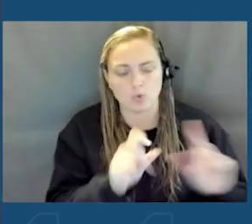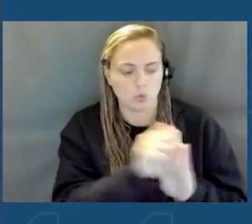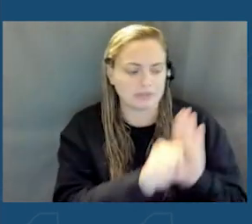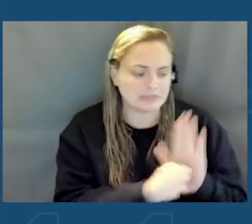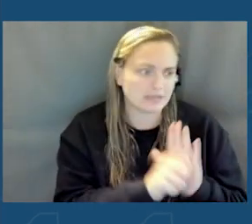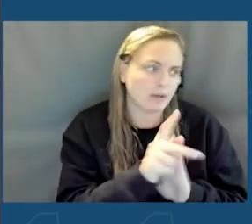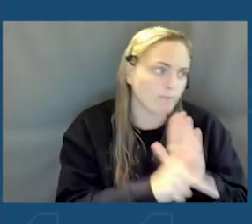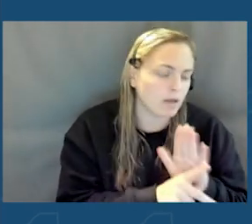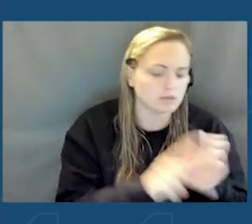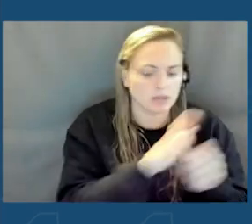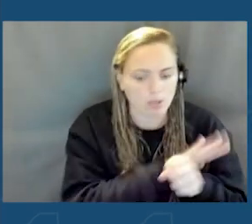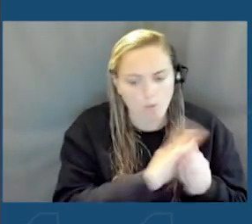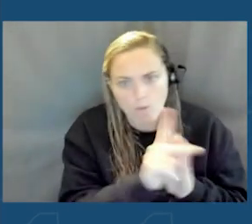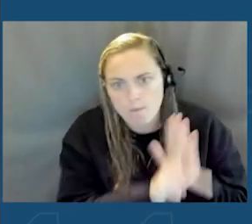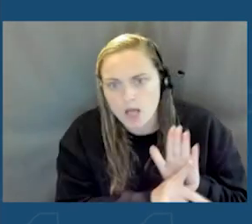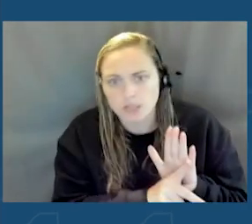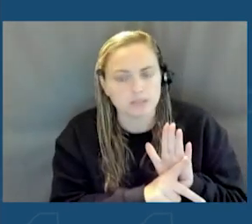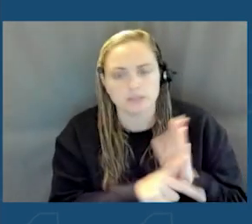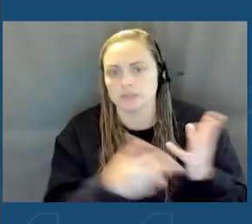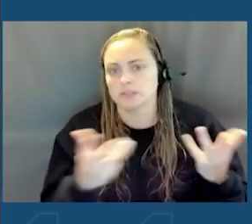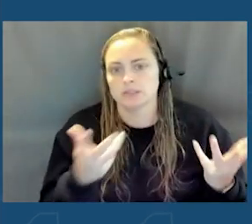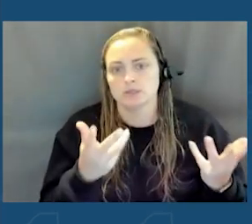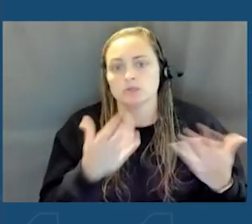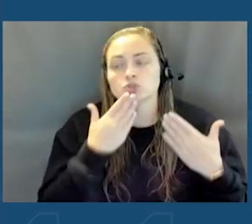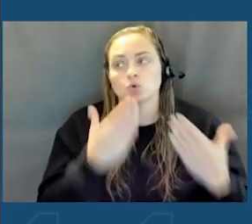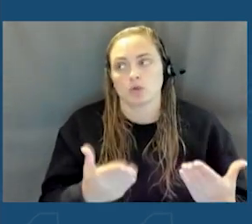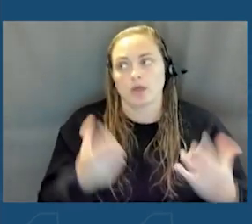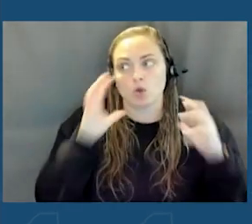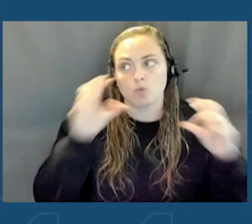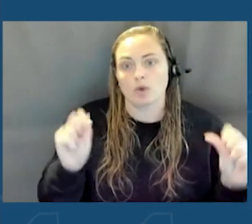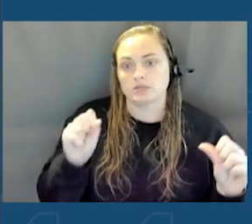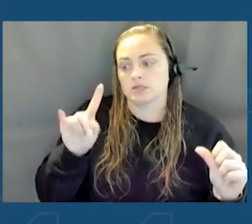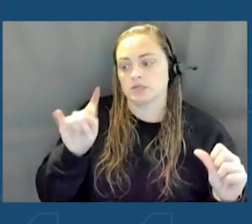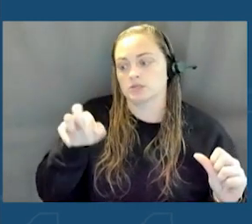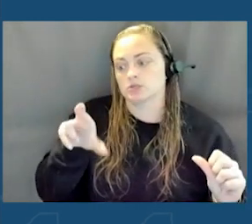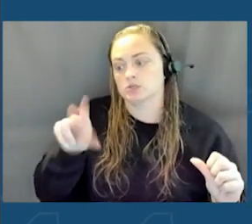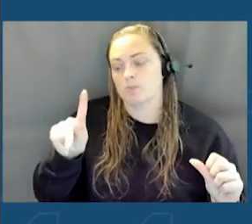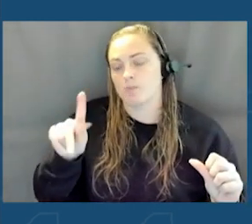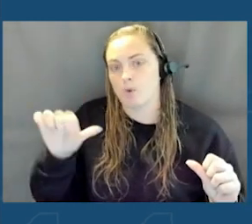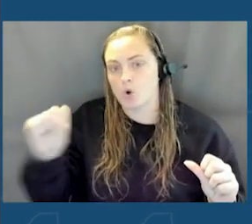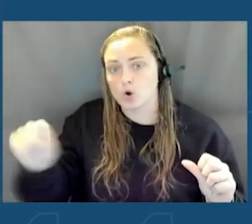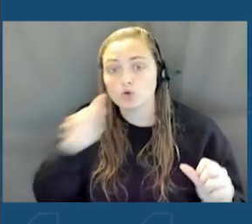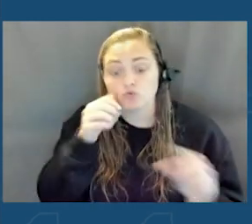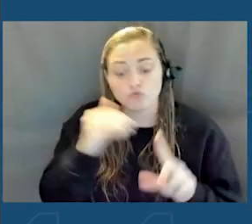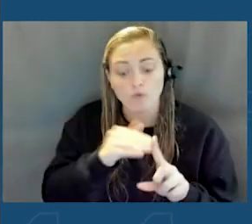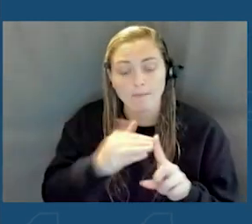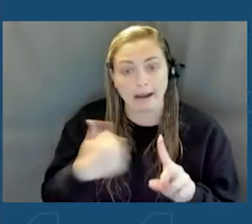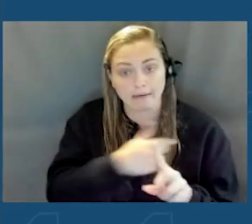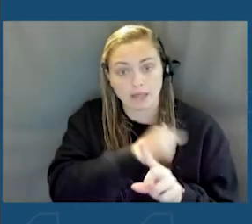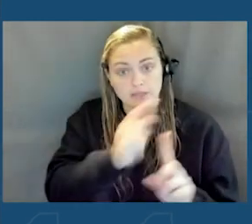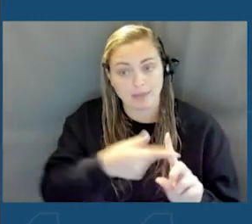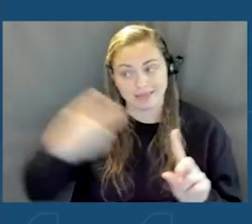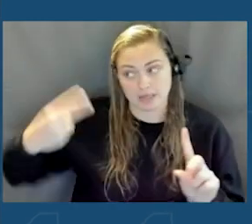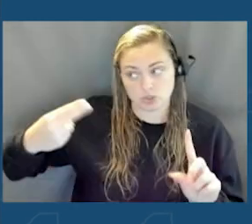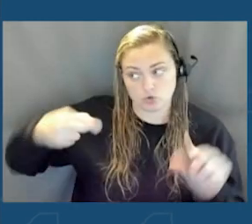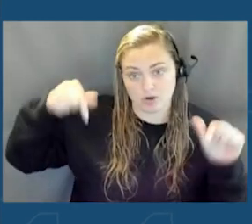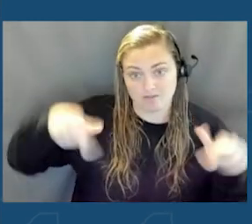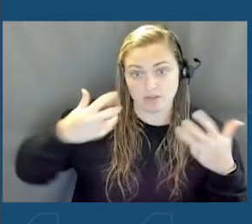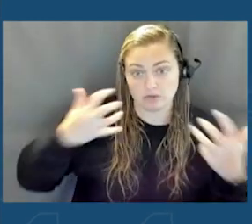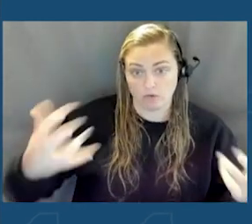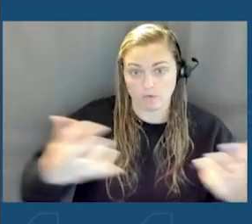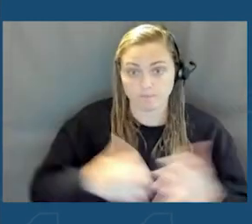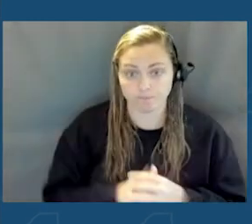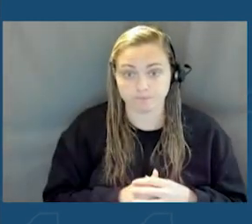local policies. I want to thank President Sparks for reminding us of the historic nature of this hall,